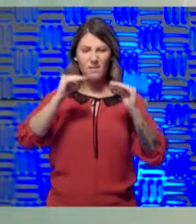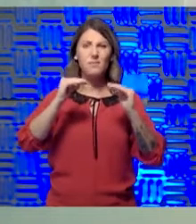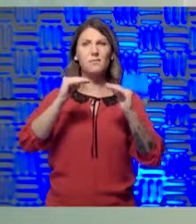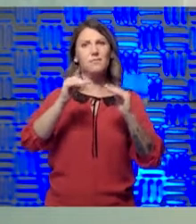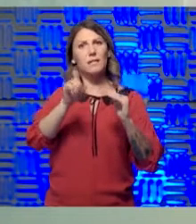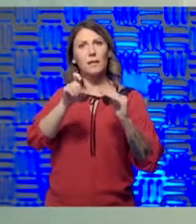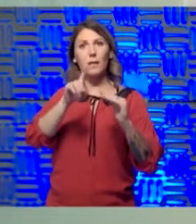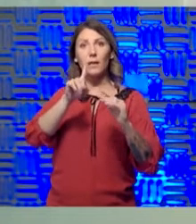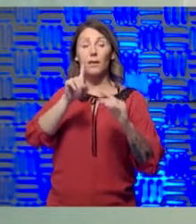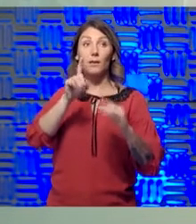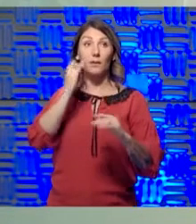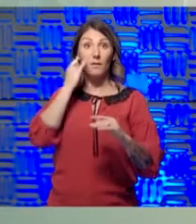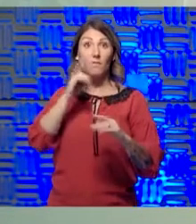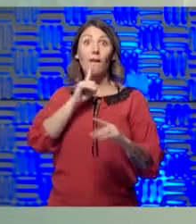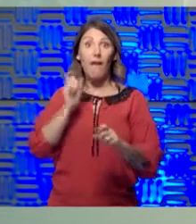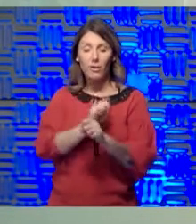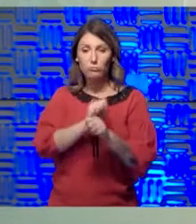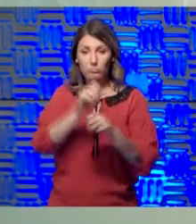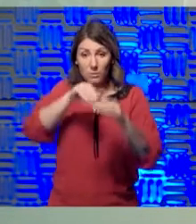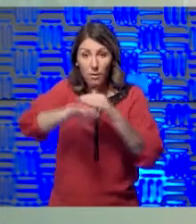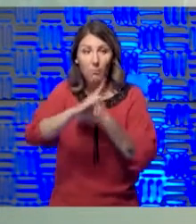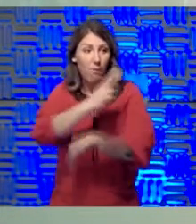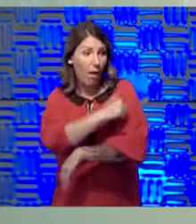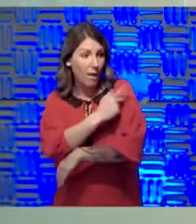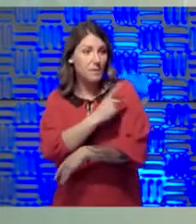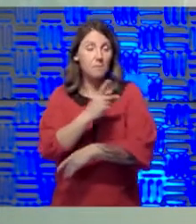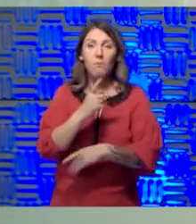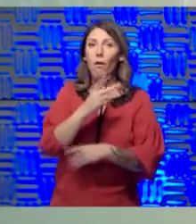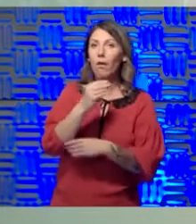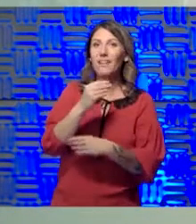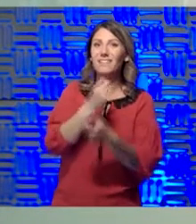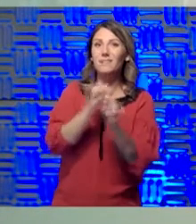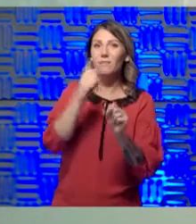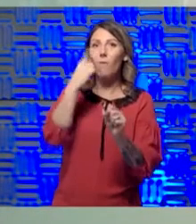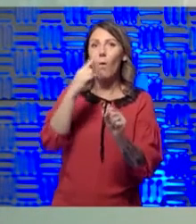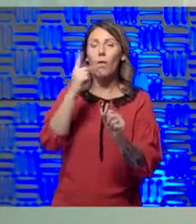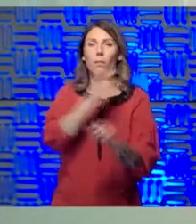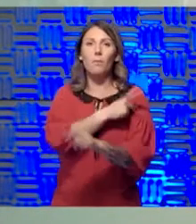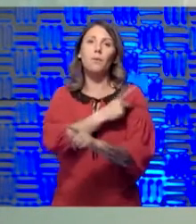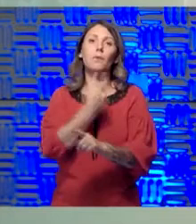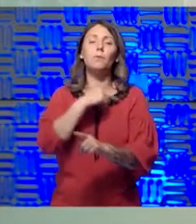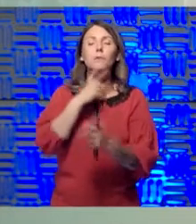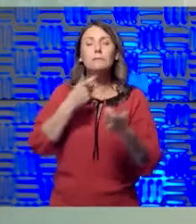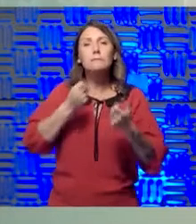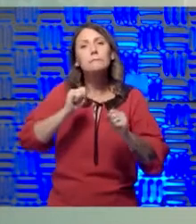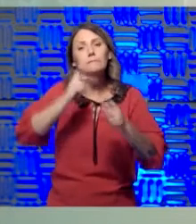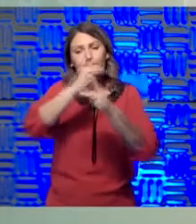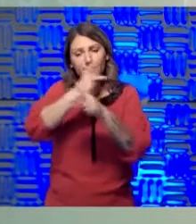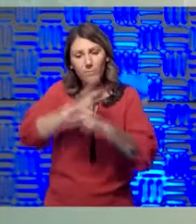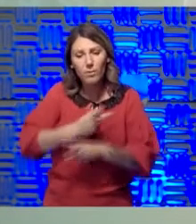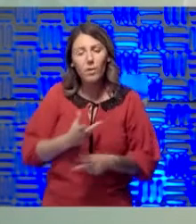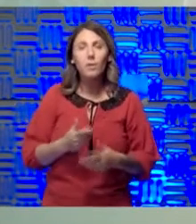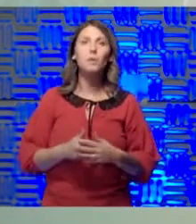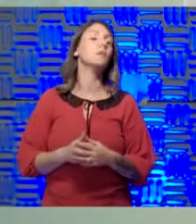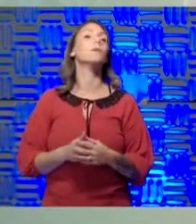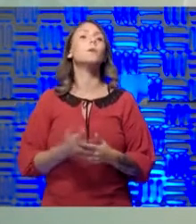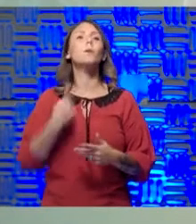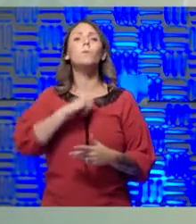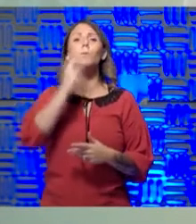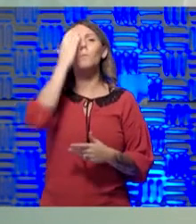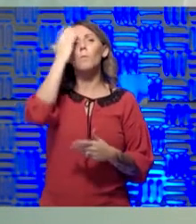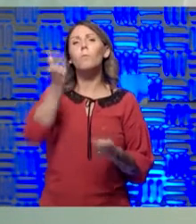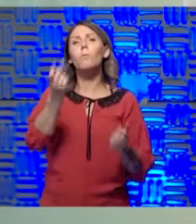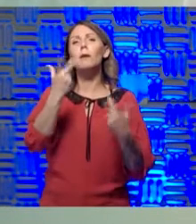is safest for the patient. And so we're still figuring that out. We know that many types